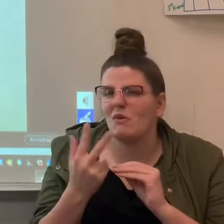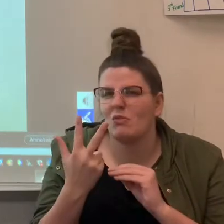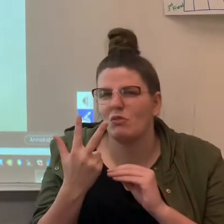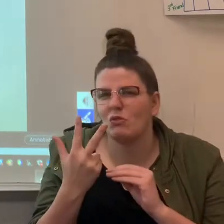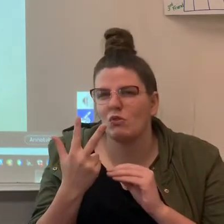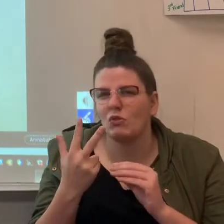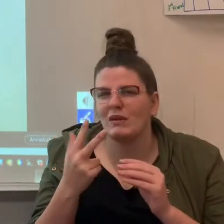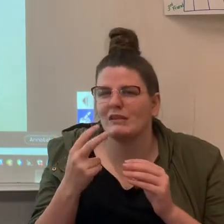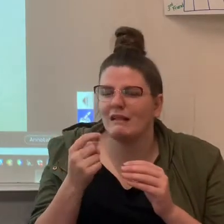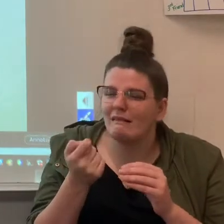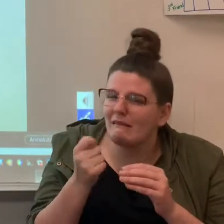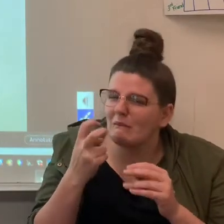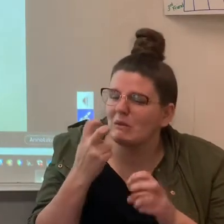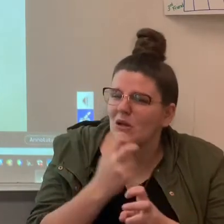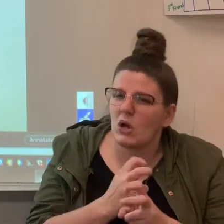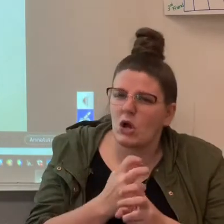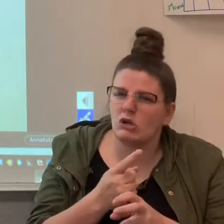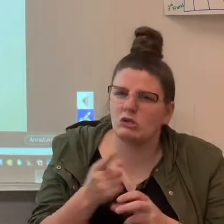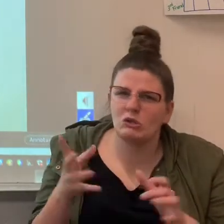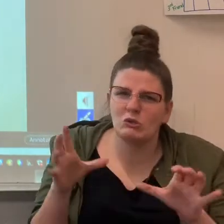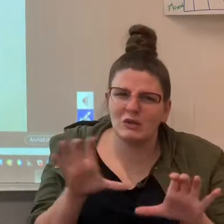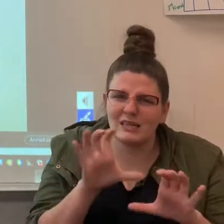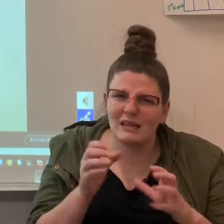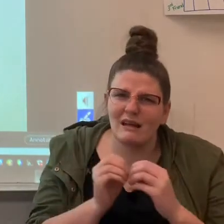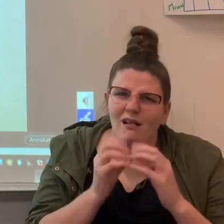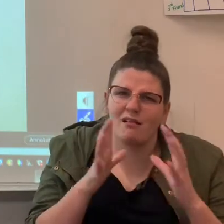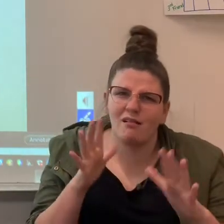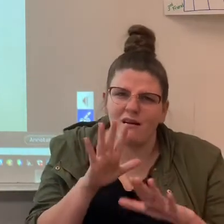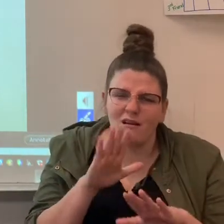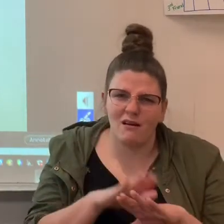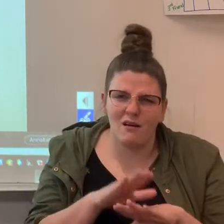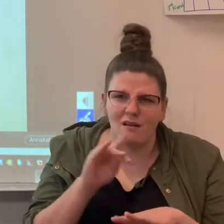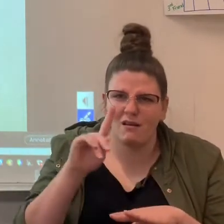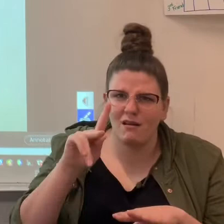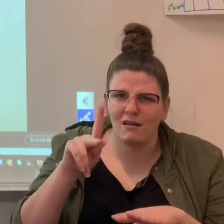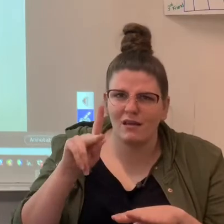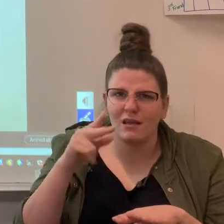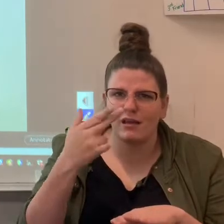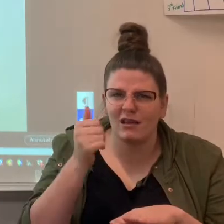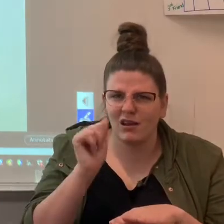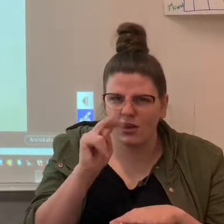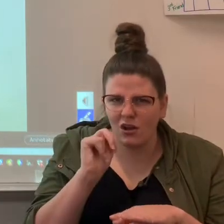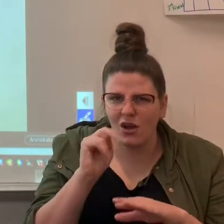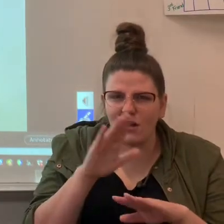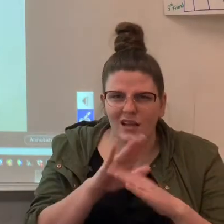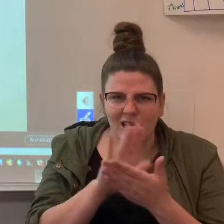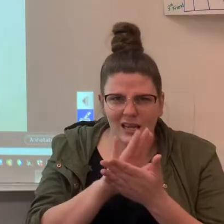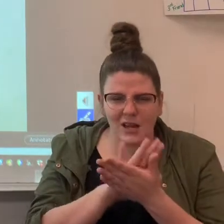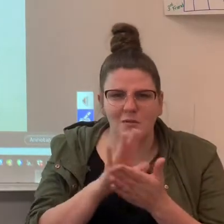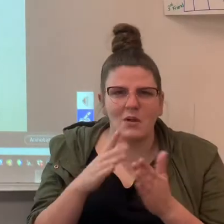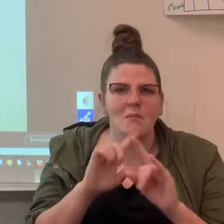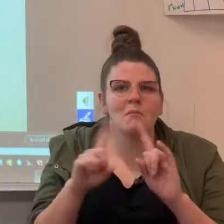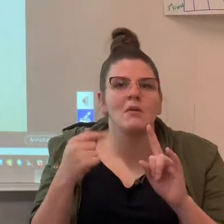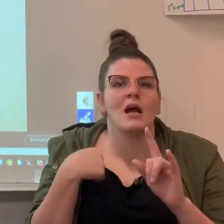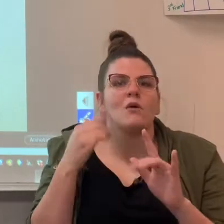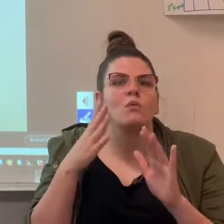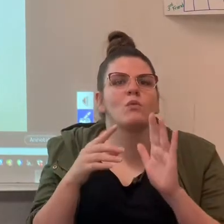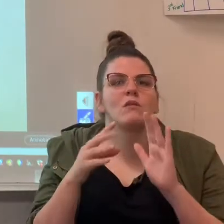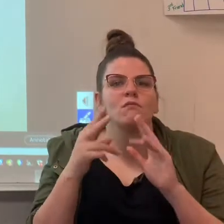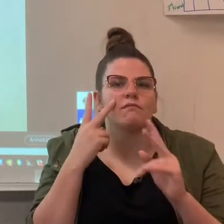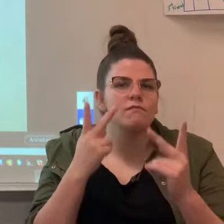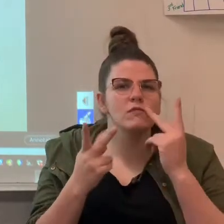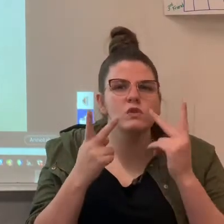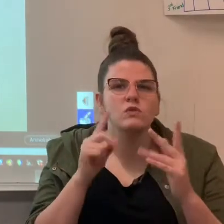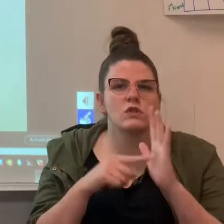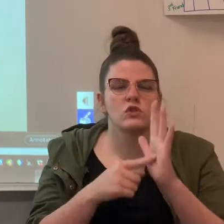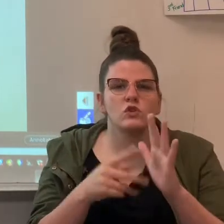on. You did do a lot on Khan Academy, and we worked on these. I'm going to visually show you what this one is talking about.